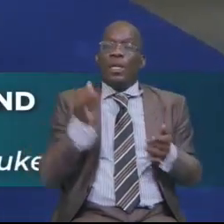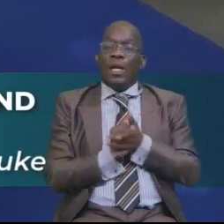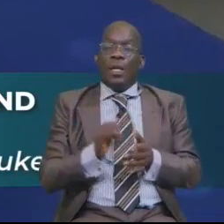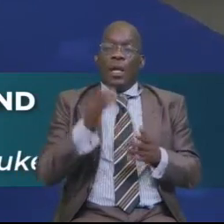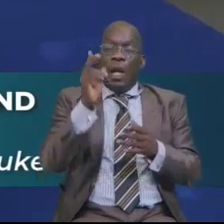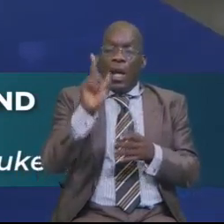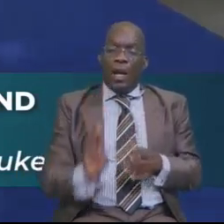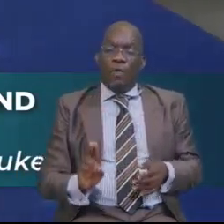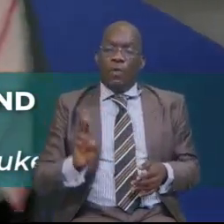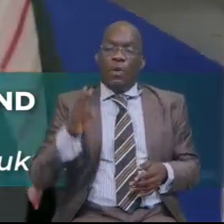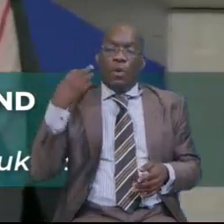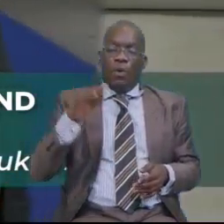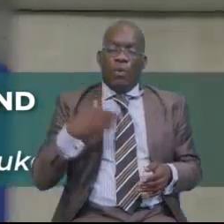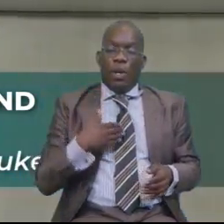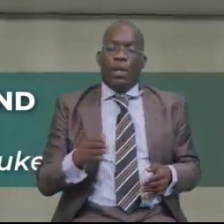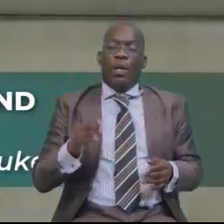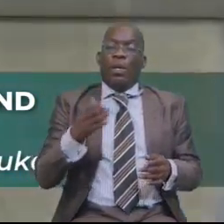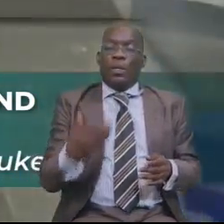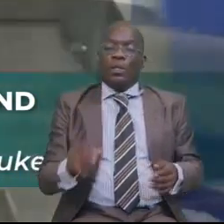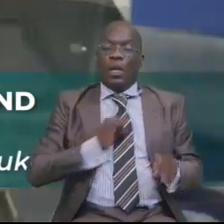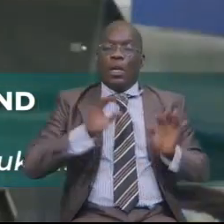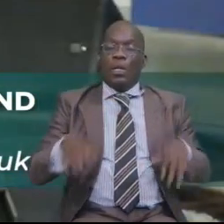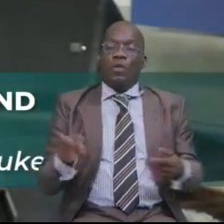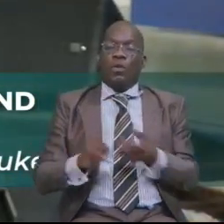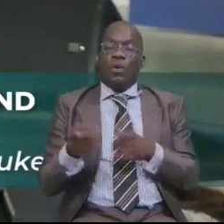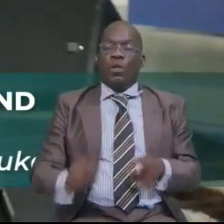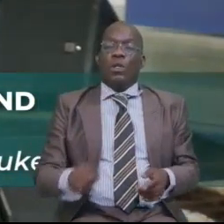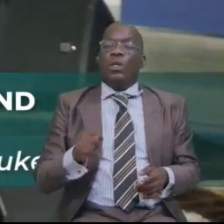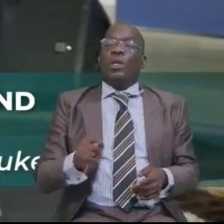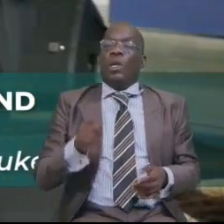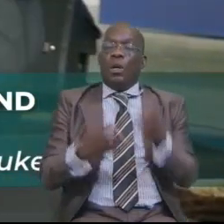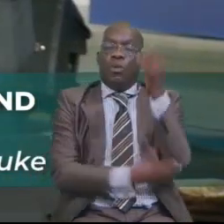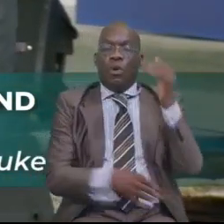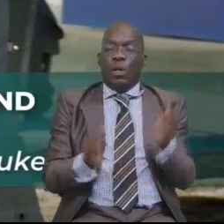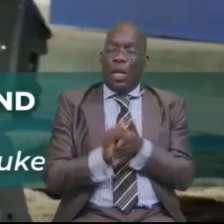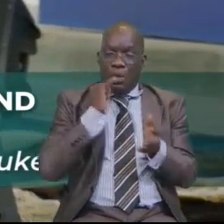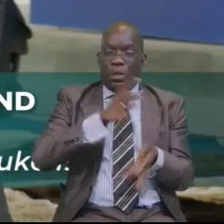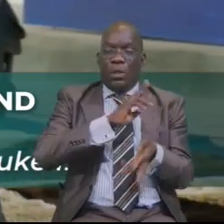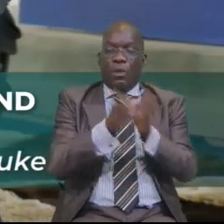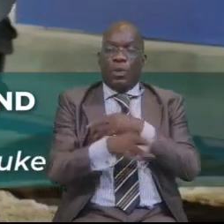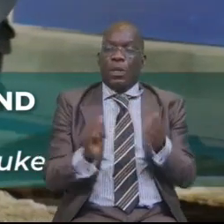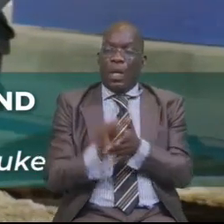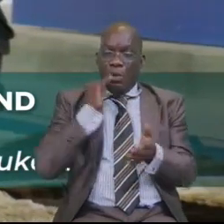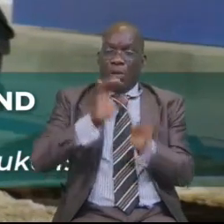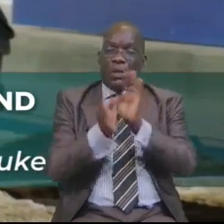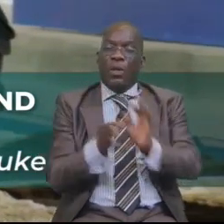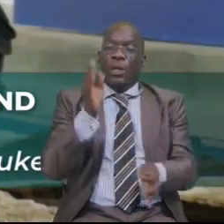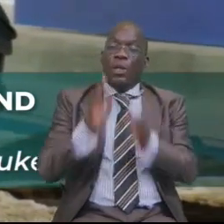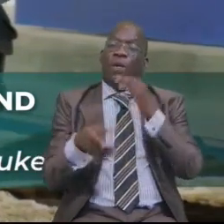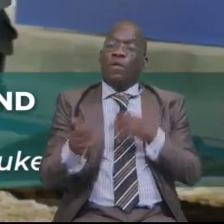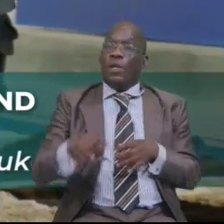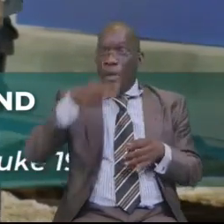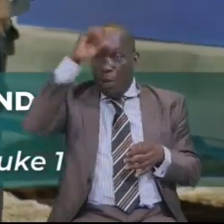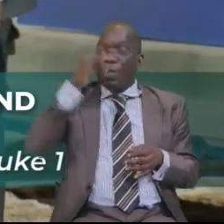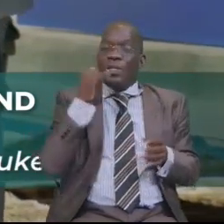poor. That is repentance. That is conversion. If the man is still as stingy today